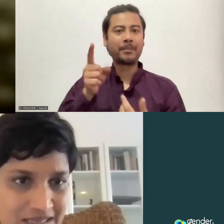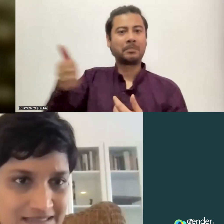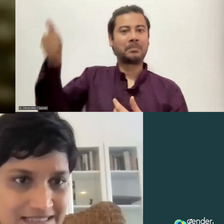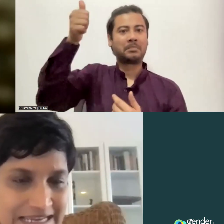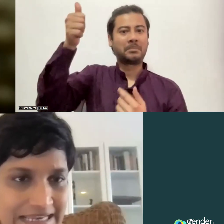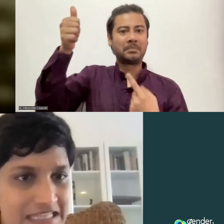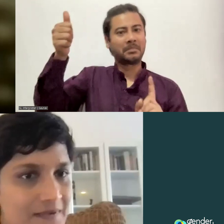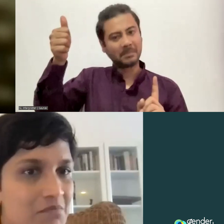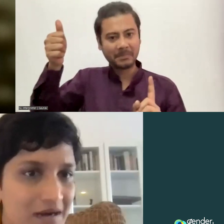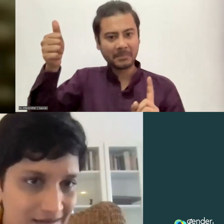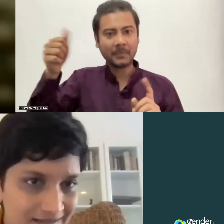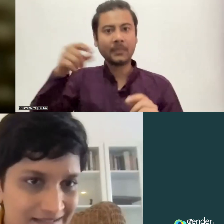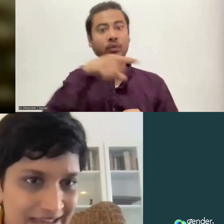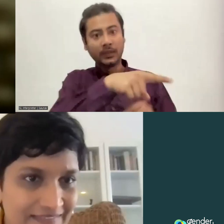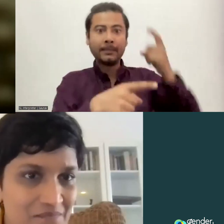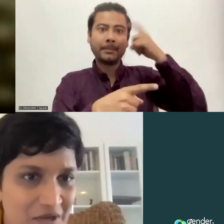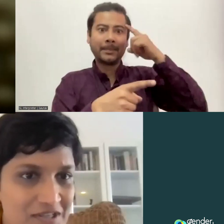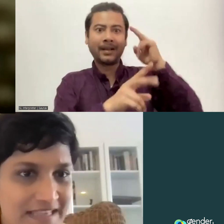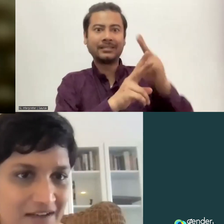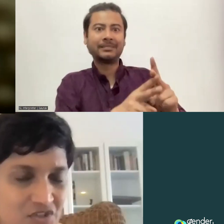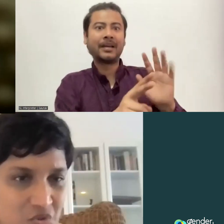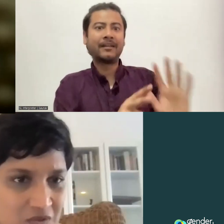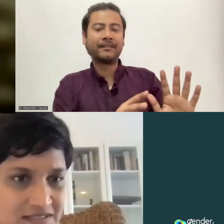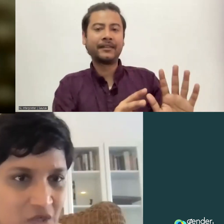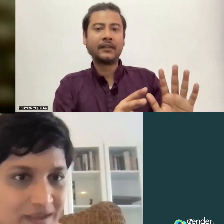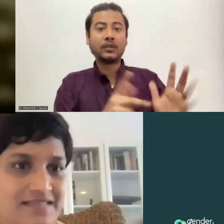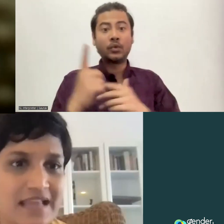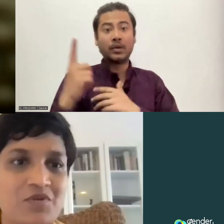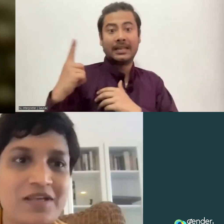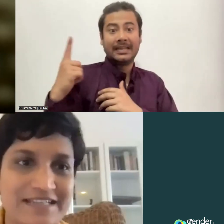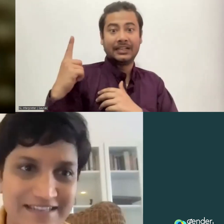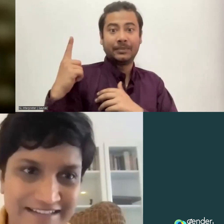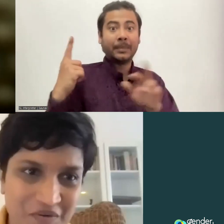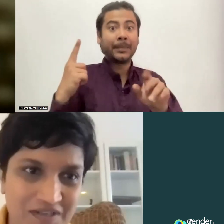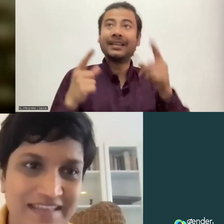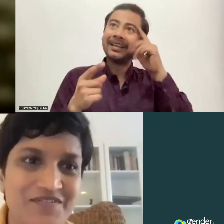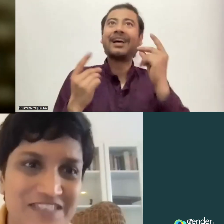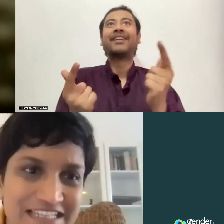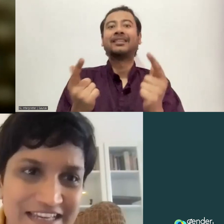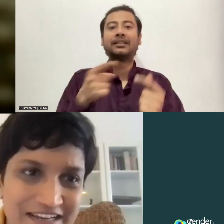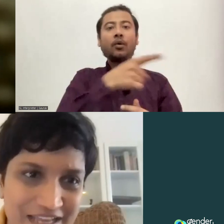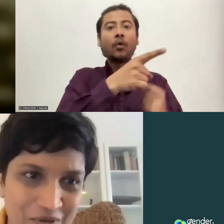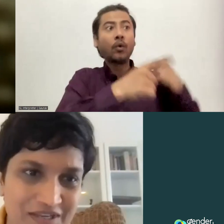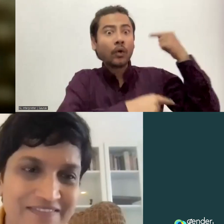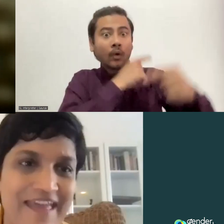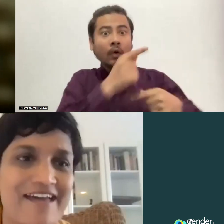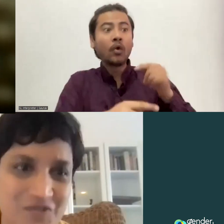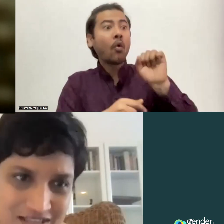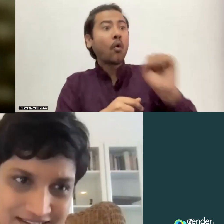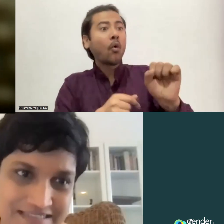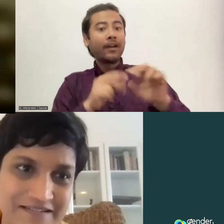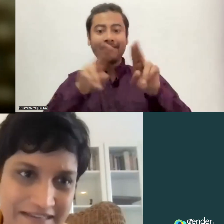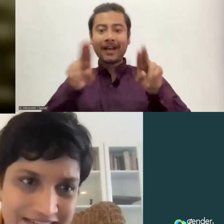leadership means, it gets very muddled. And then because they have the tools, they quickly start emulating what they have seen in their neighborhood, in